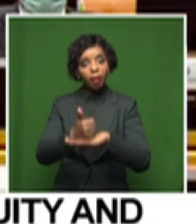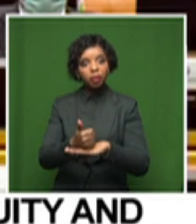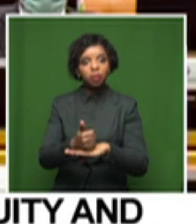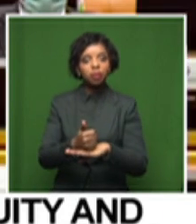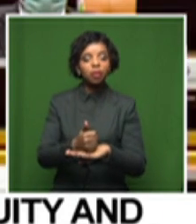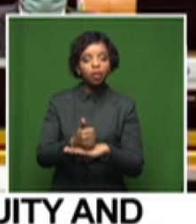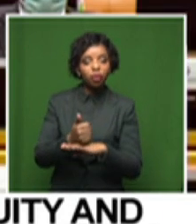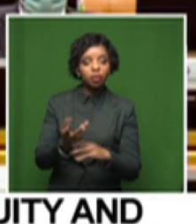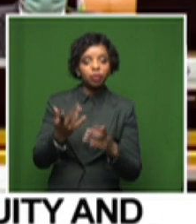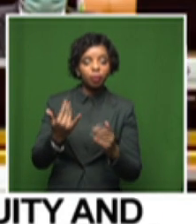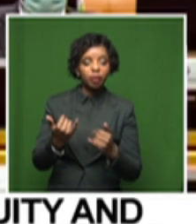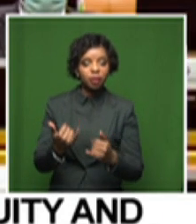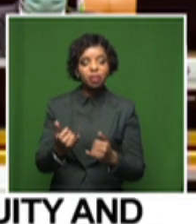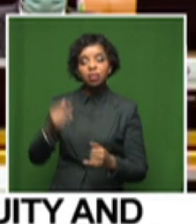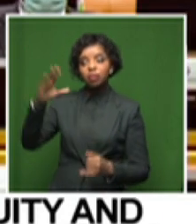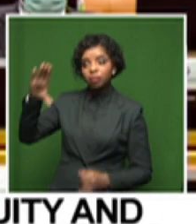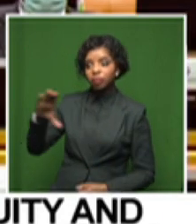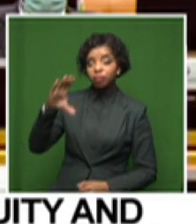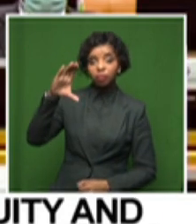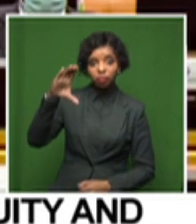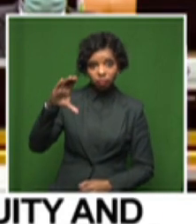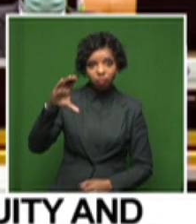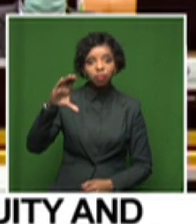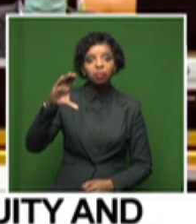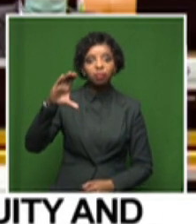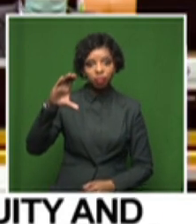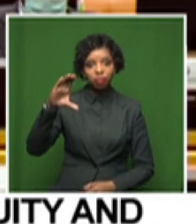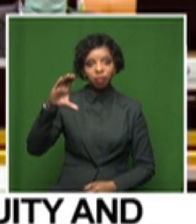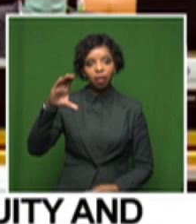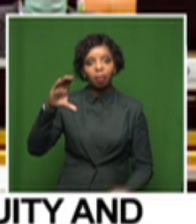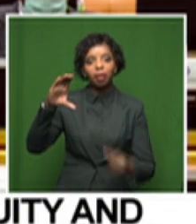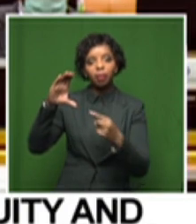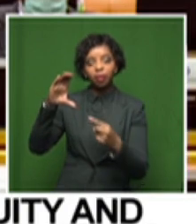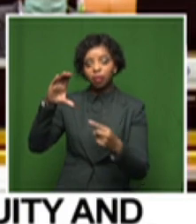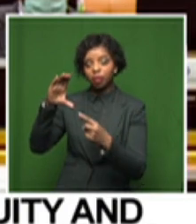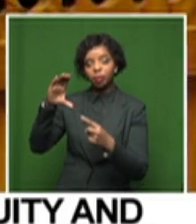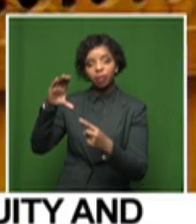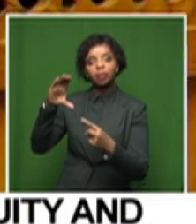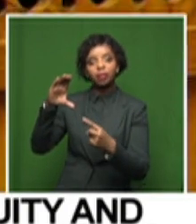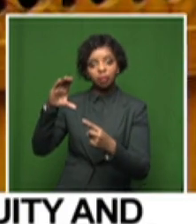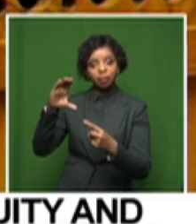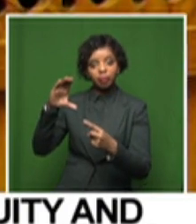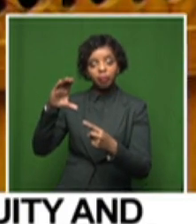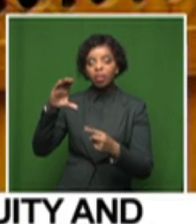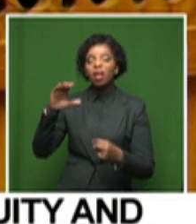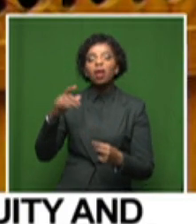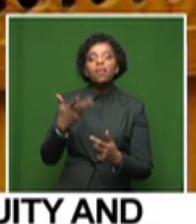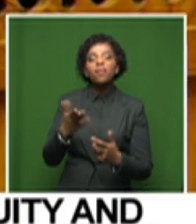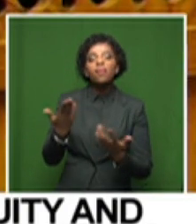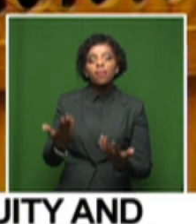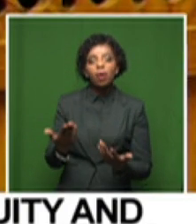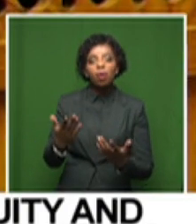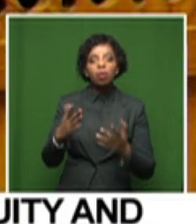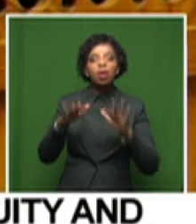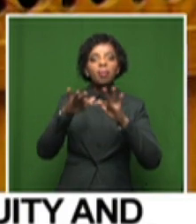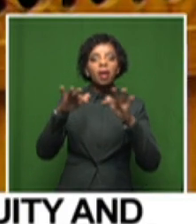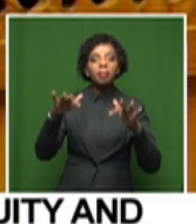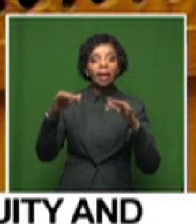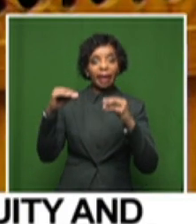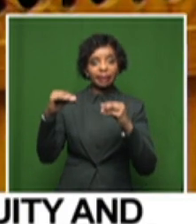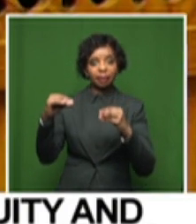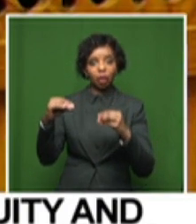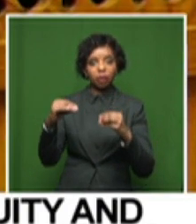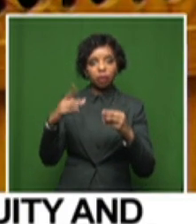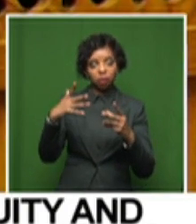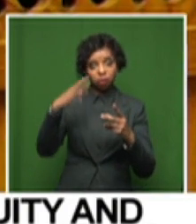Zero-based budgeting will be piloted at the Department of Public Enterprises, but also at